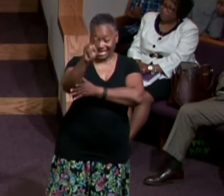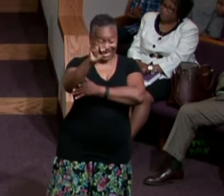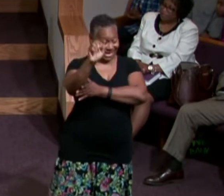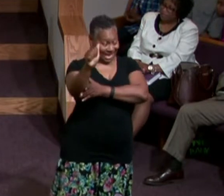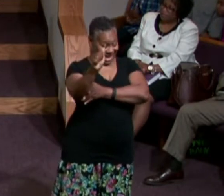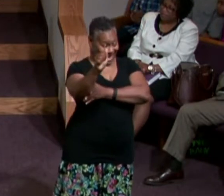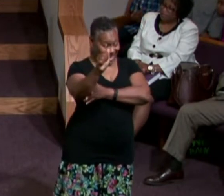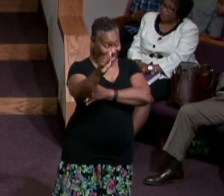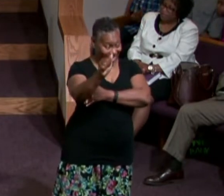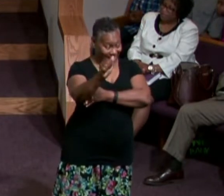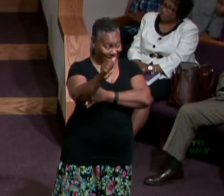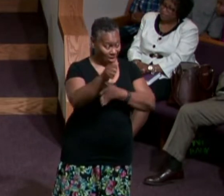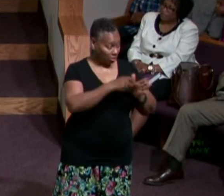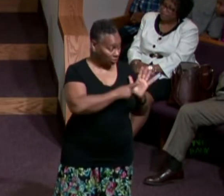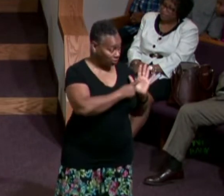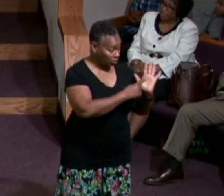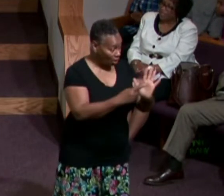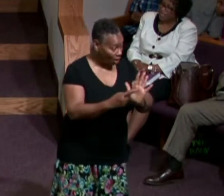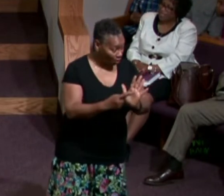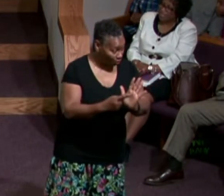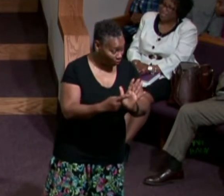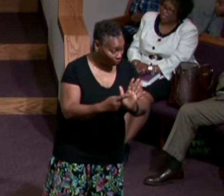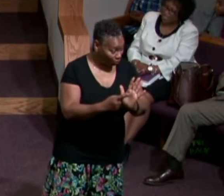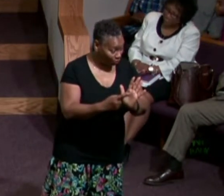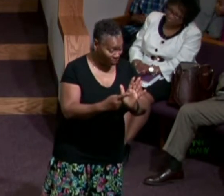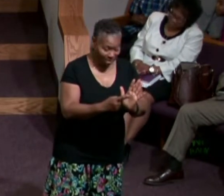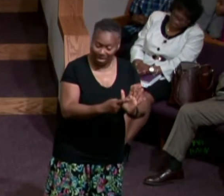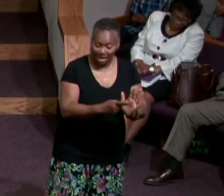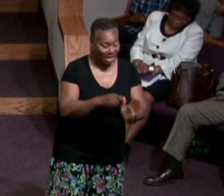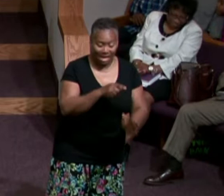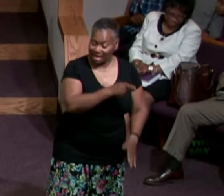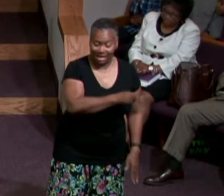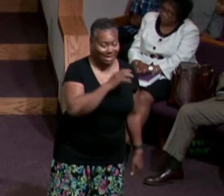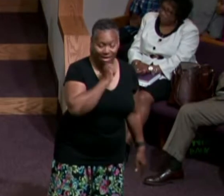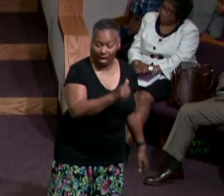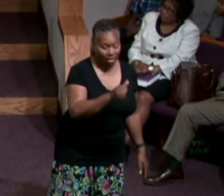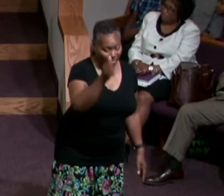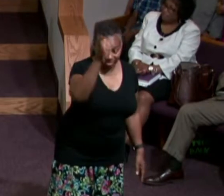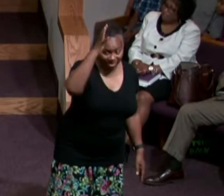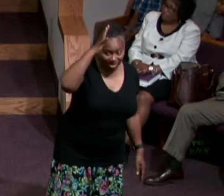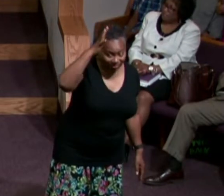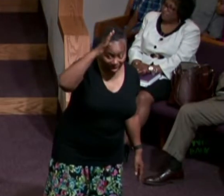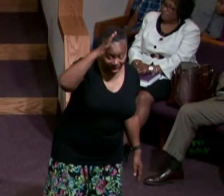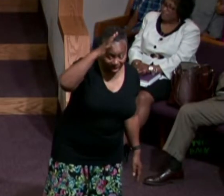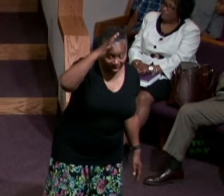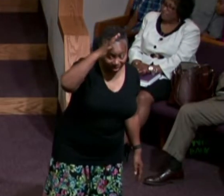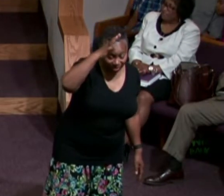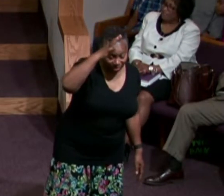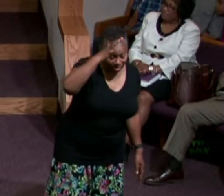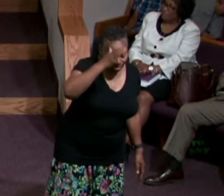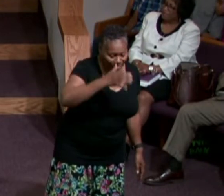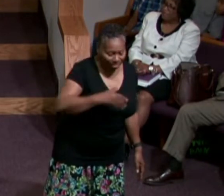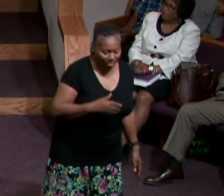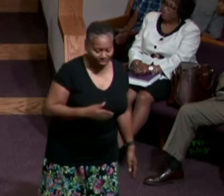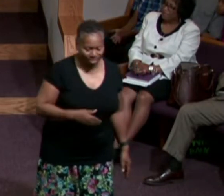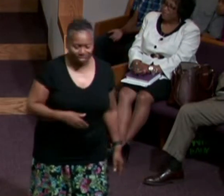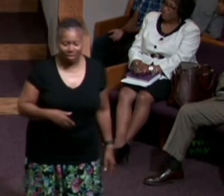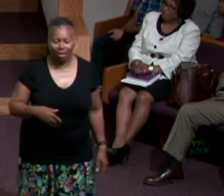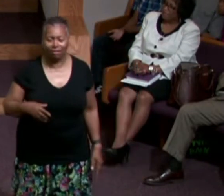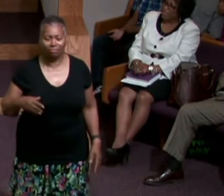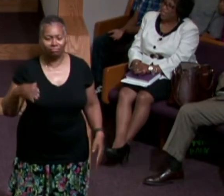reveal that the accused is not the father, their case of